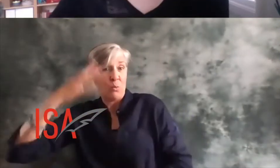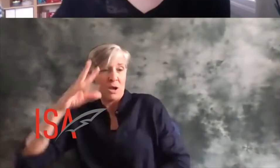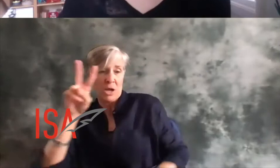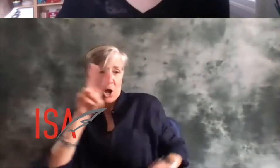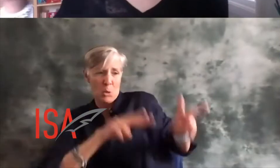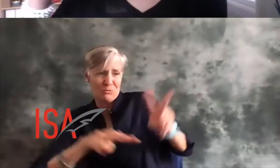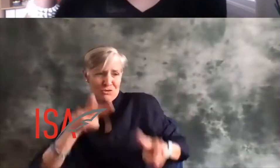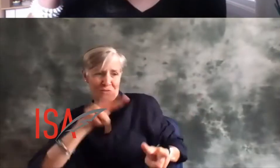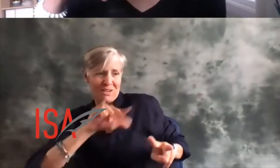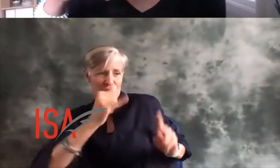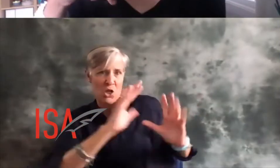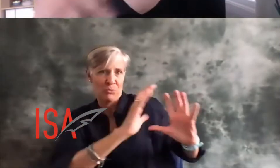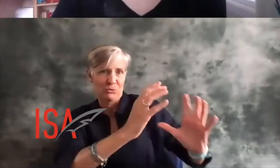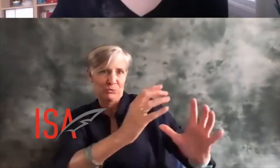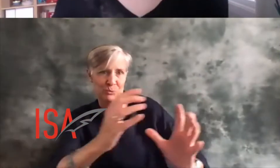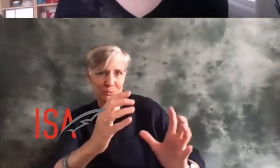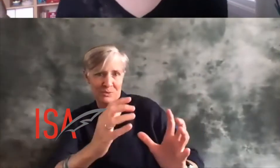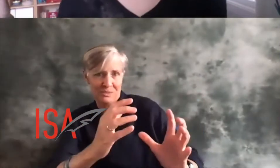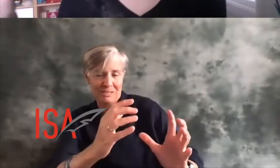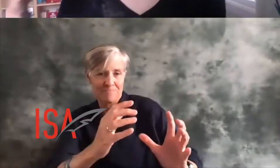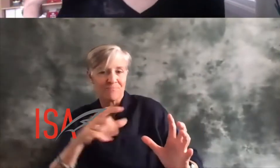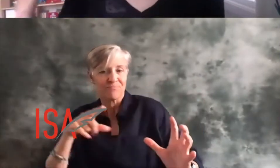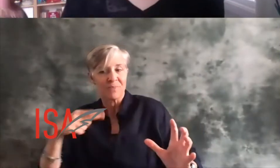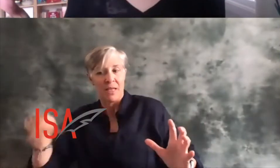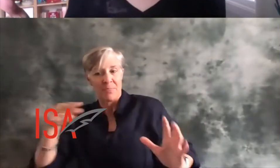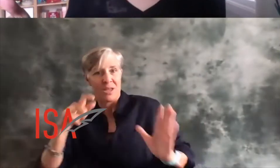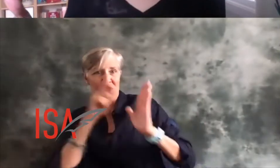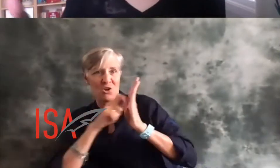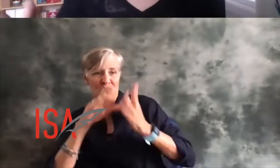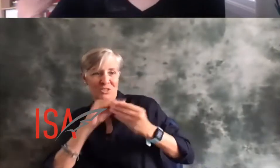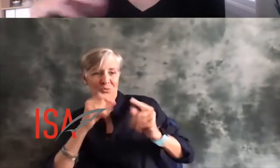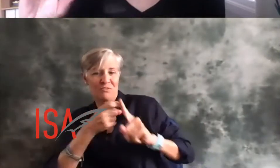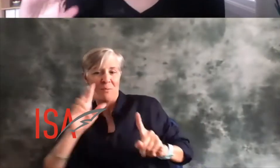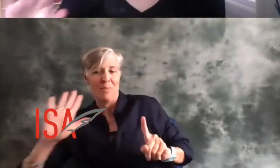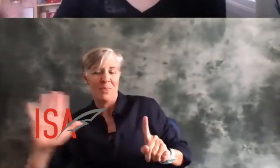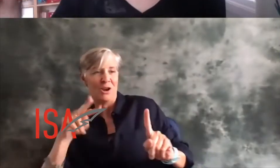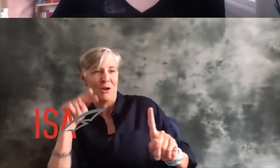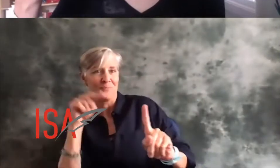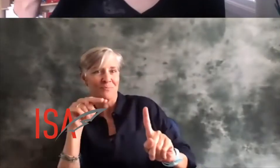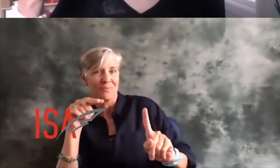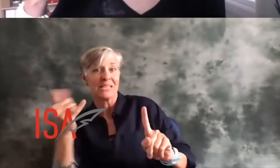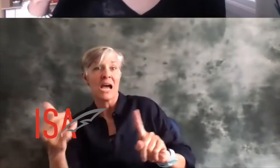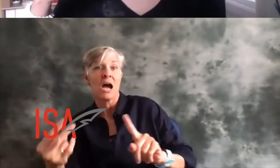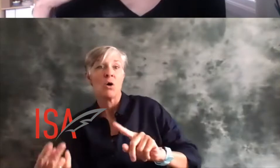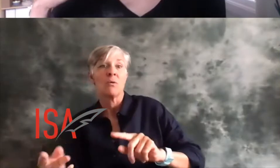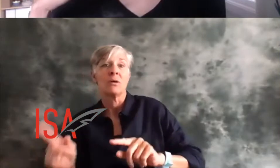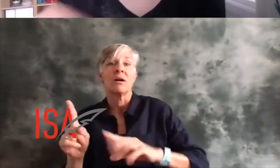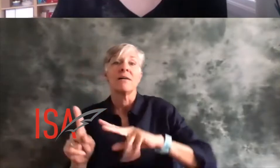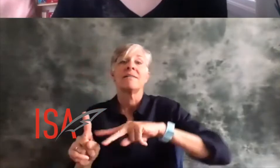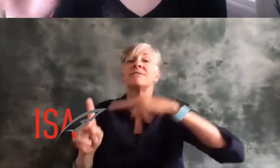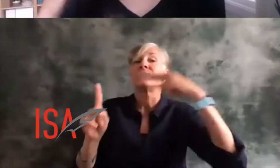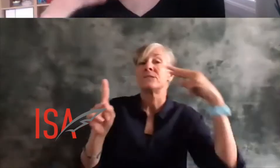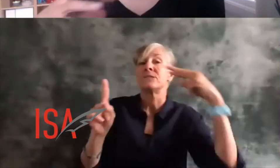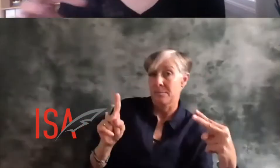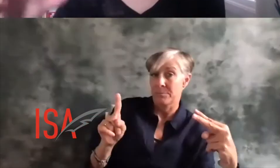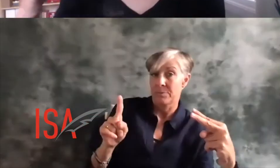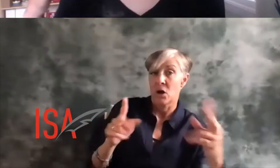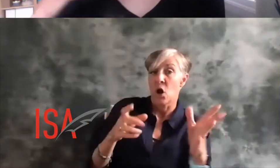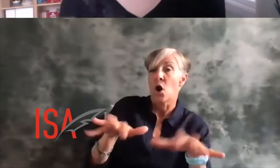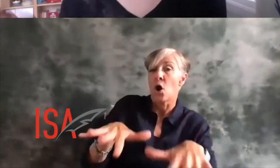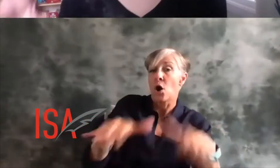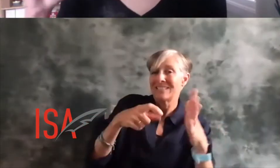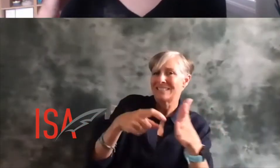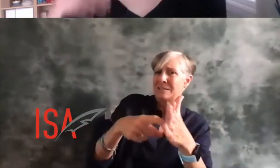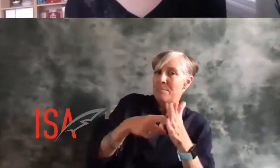observing everyone else, and those are the stories we see from that point of view. It's flipped now, and audiences are demanding it,